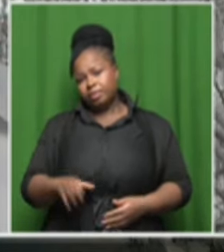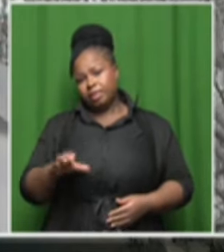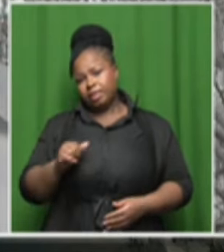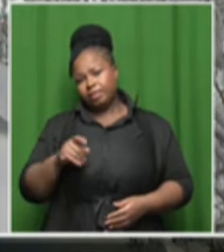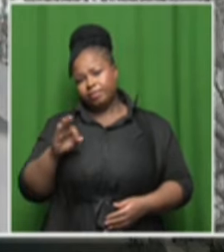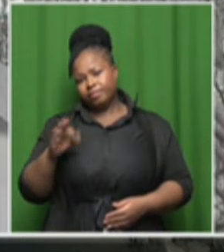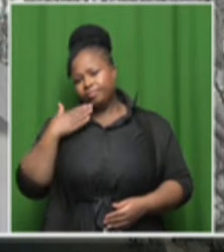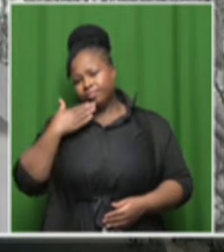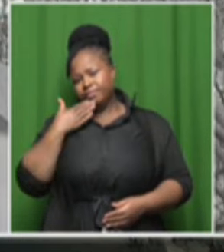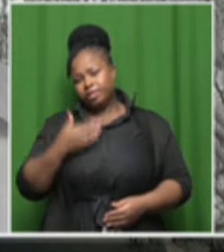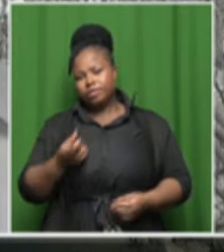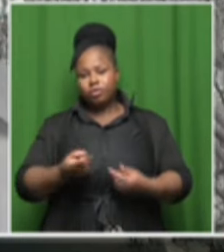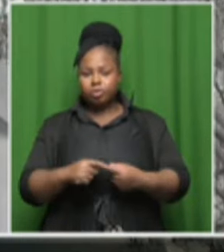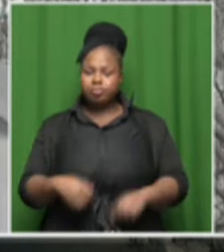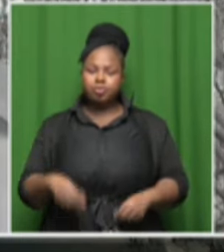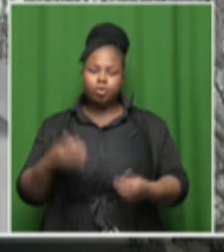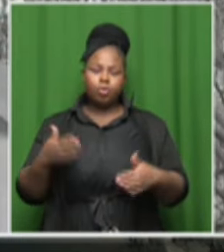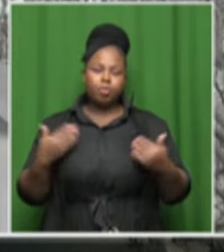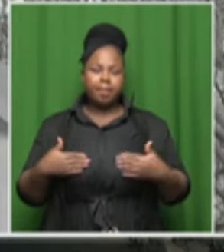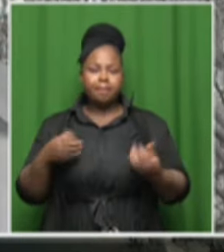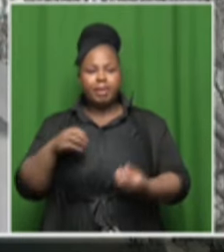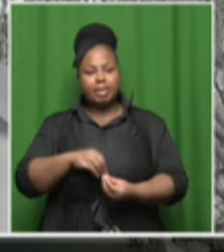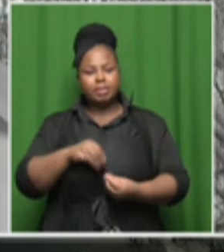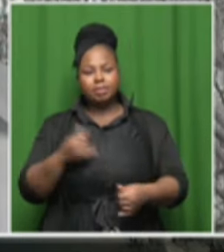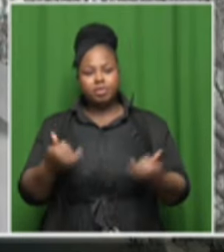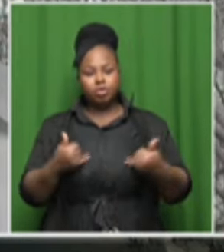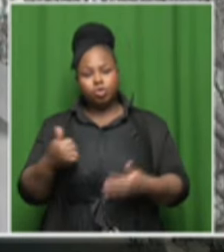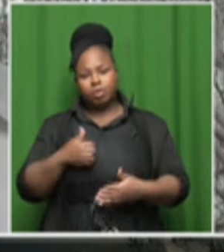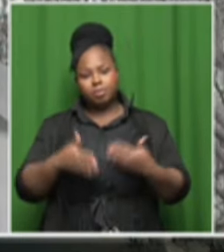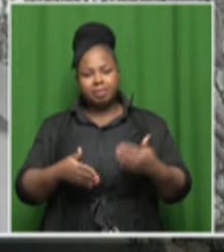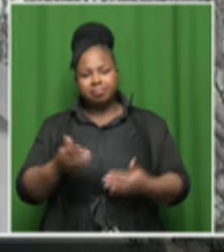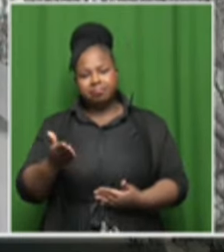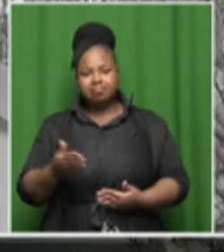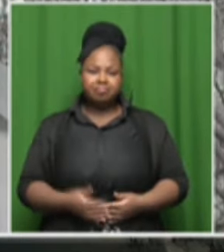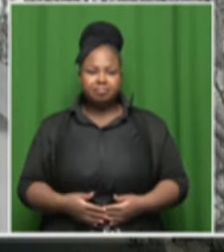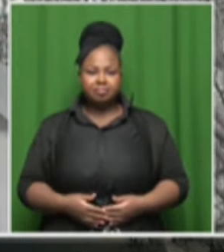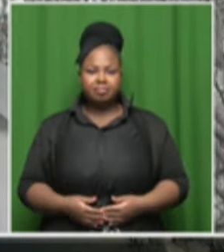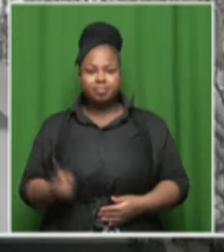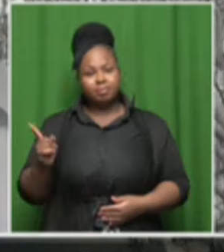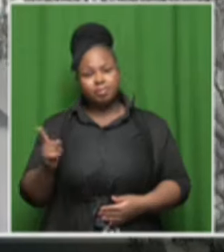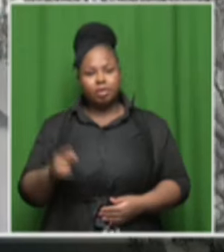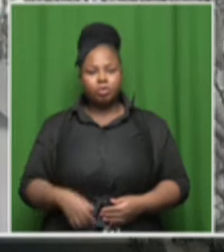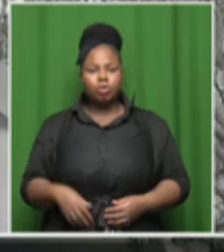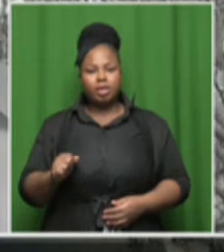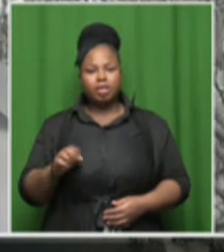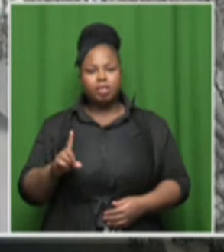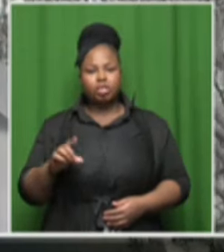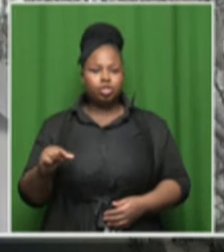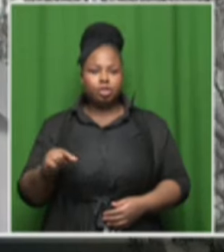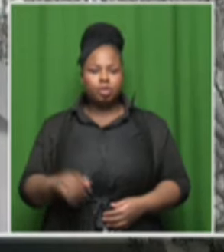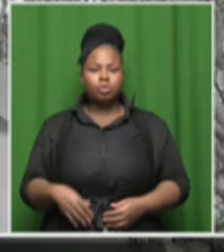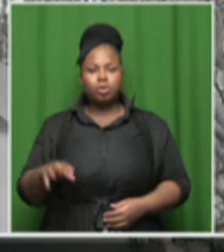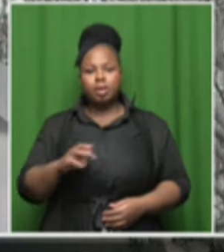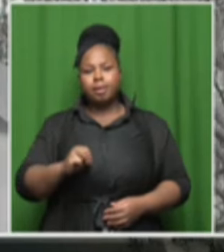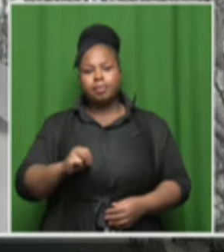for joining us and happy Easter. Enjoy the rest of your long weekend. Cliff DeWitt is Accelerate Digital Group ADG's MD South